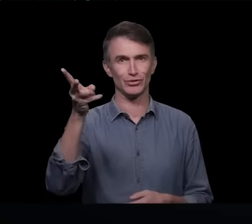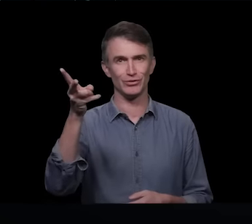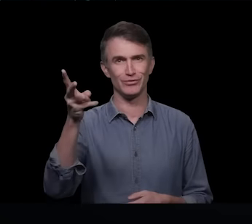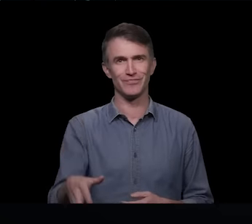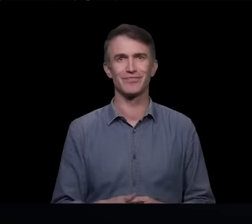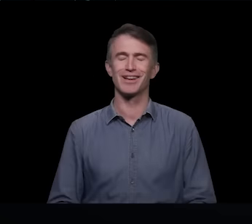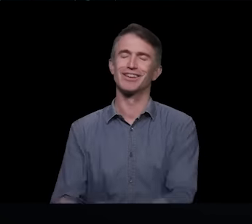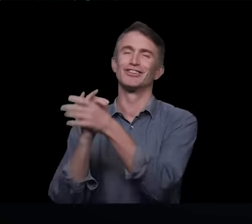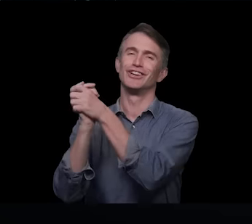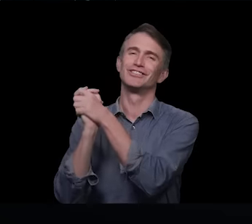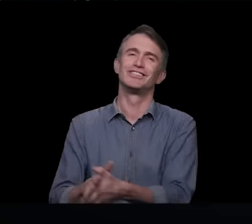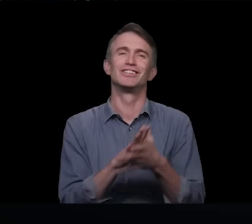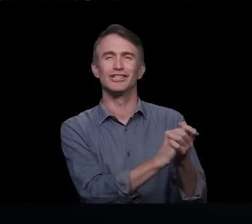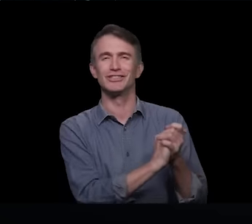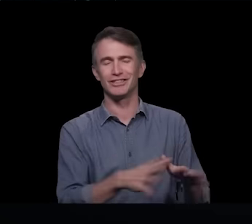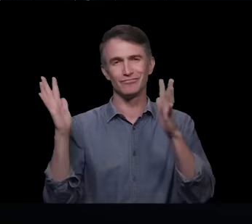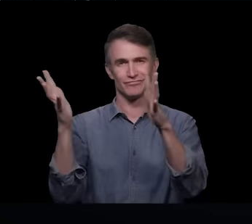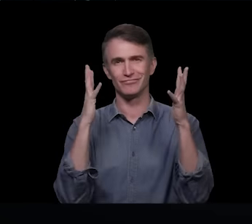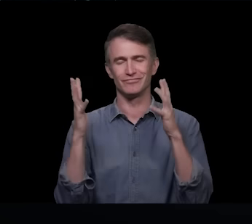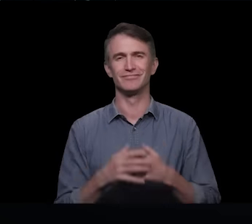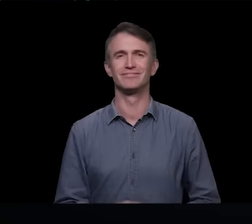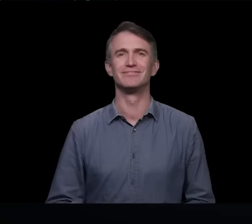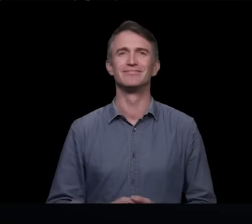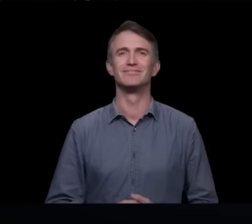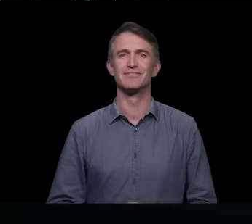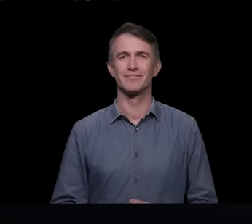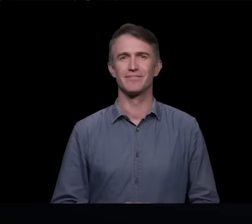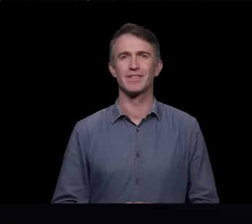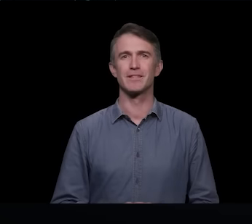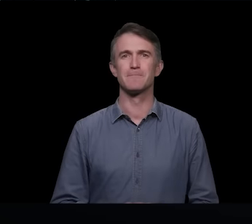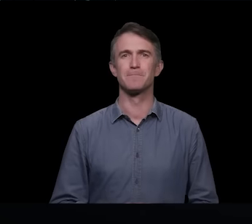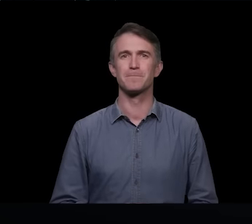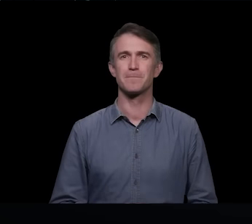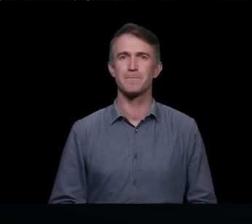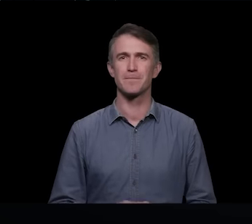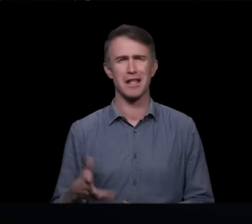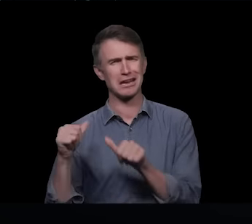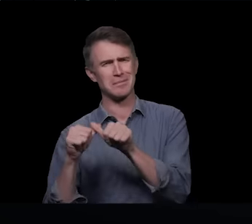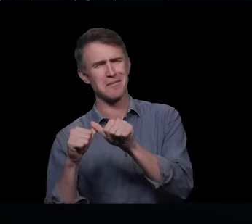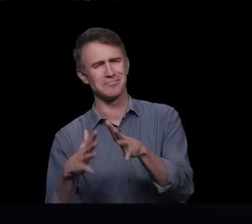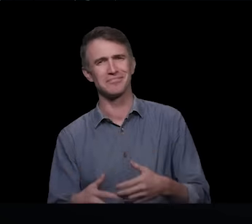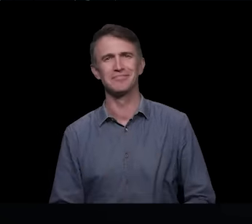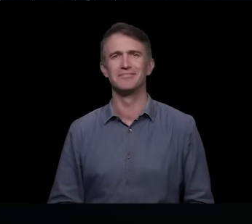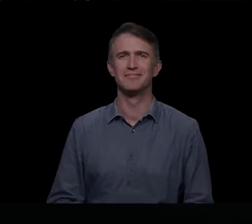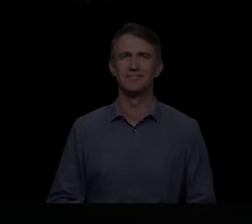Dune 2! Congratulations! Even up. A thumbs up.